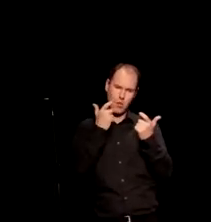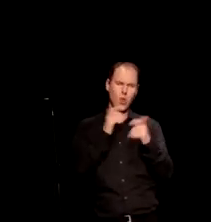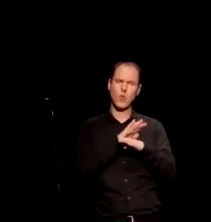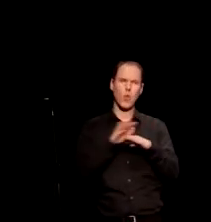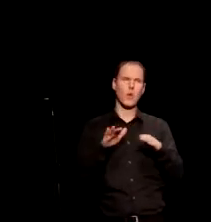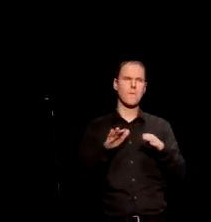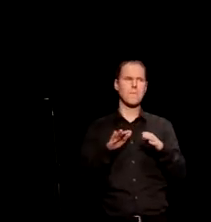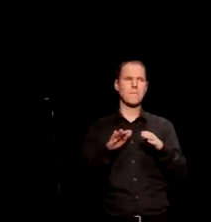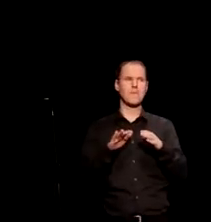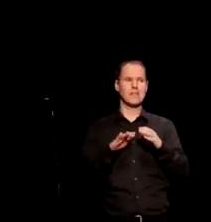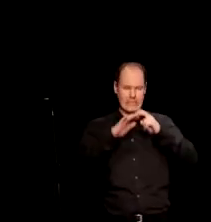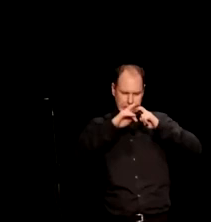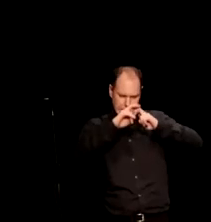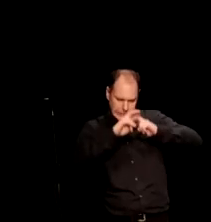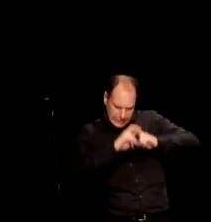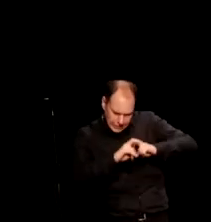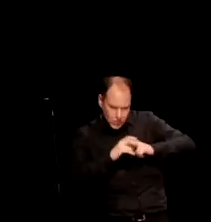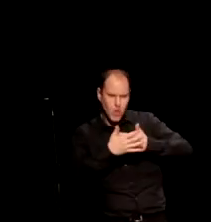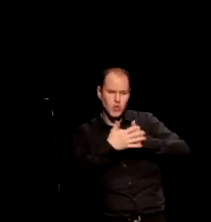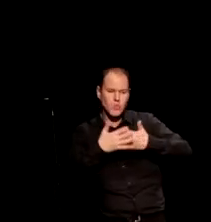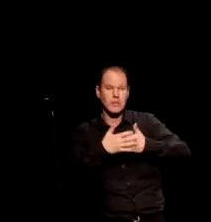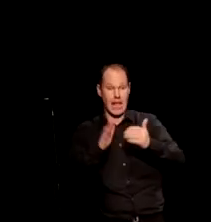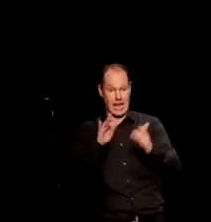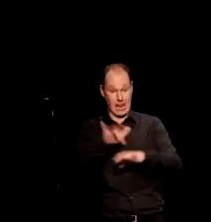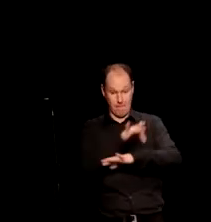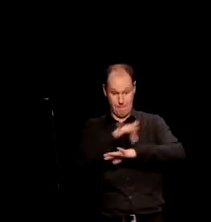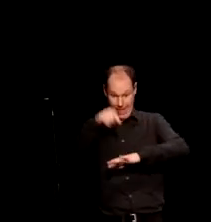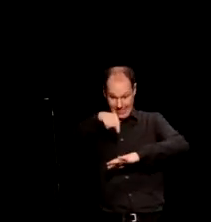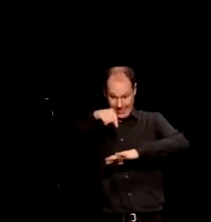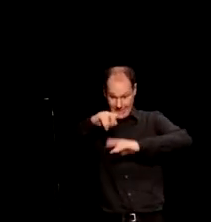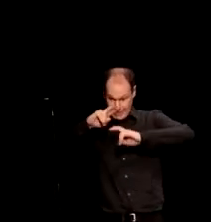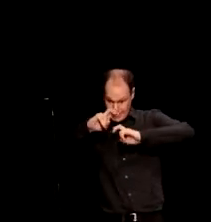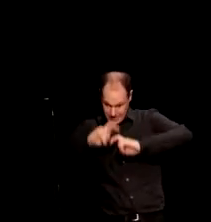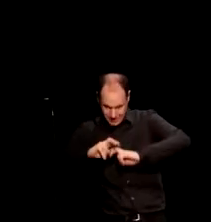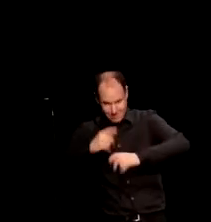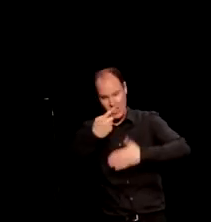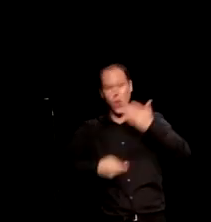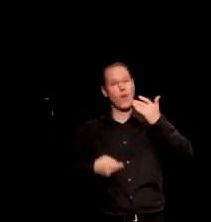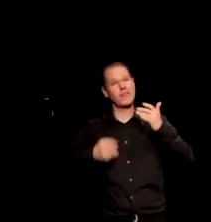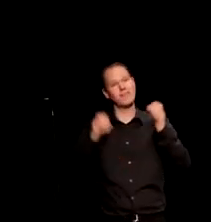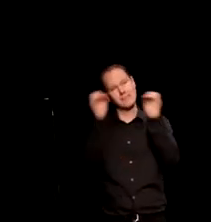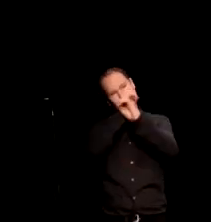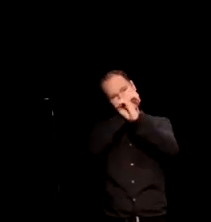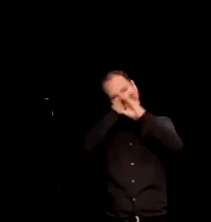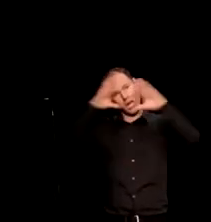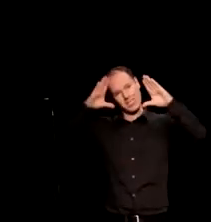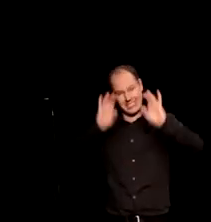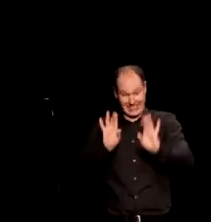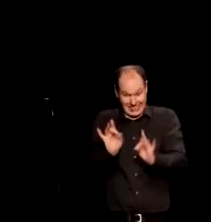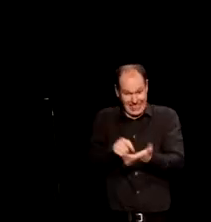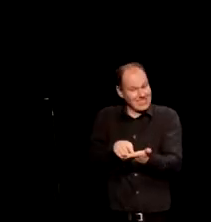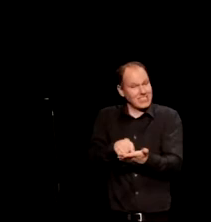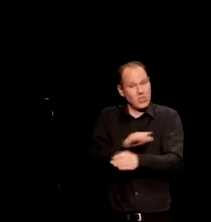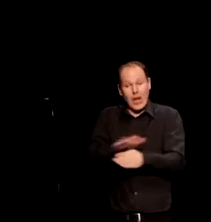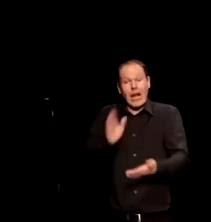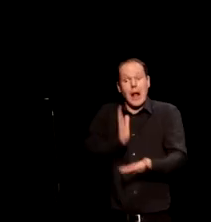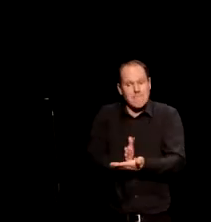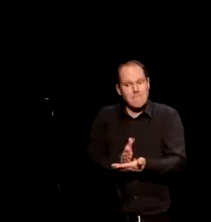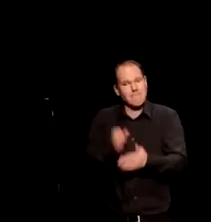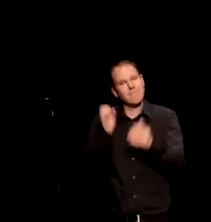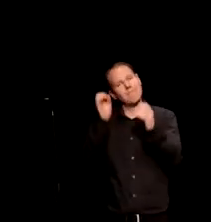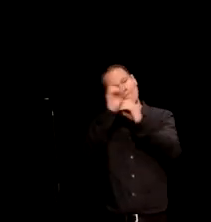much biographical detail into the play, because it is, after all, it is a work of fiction. However, from what I've